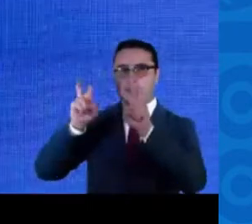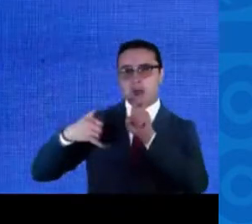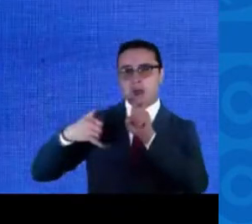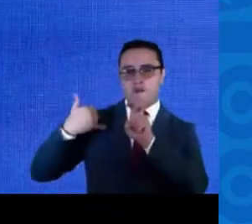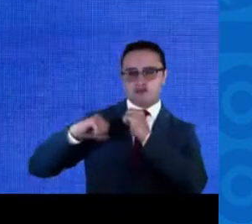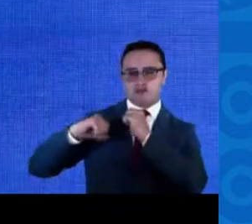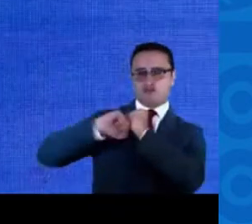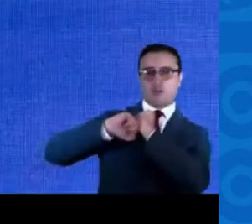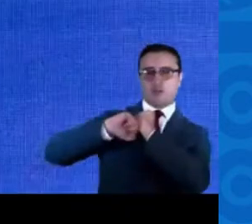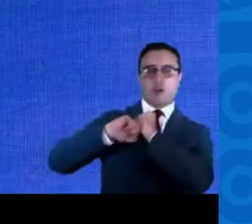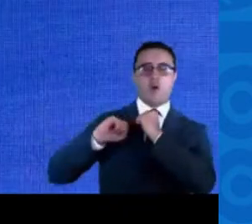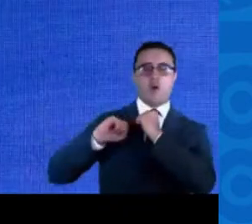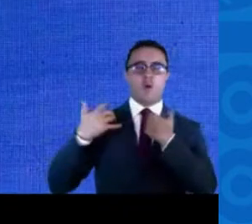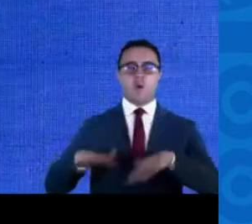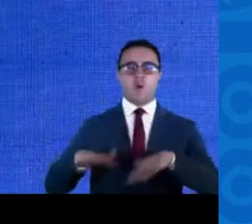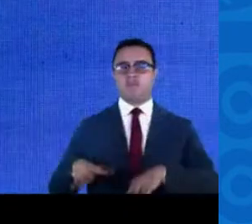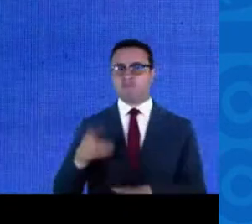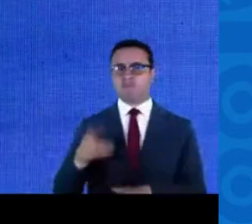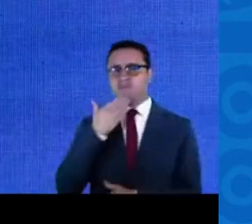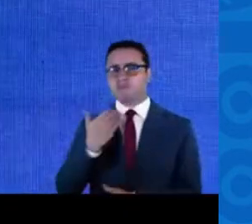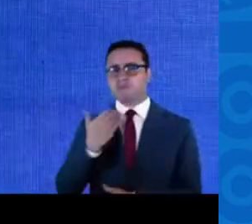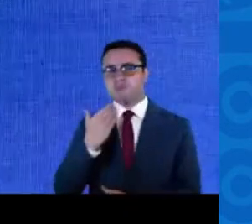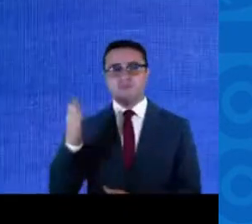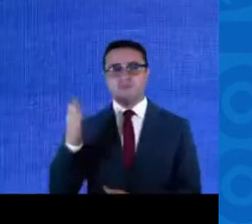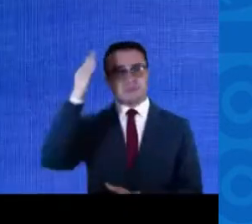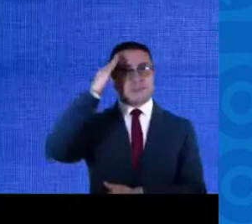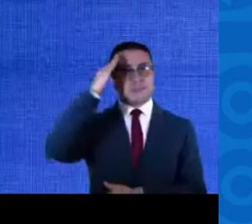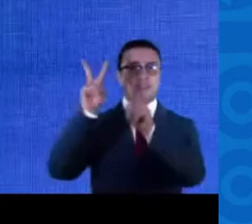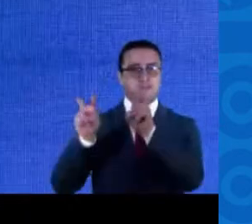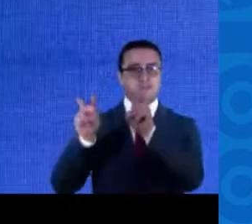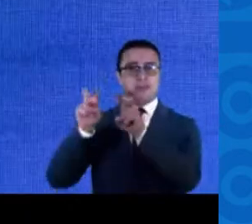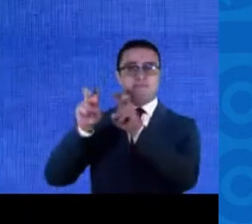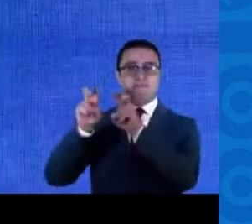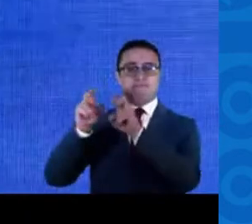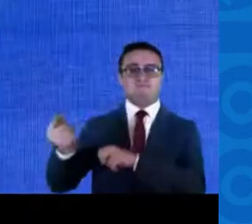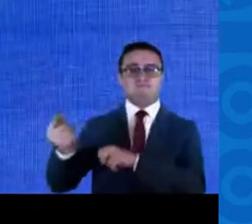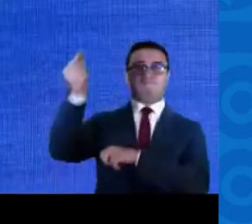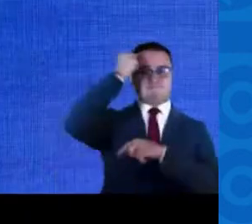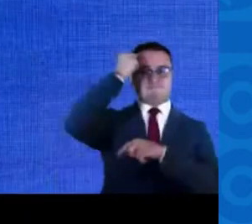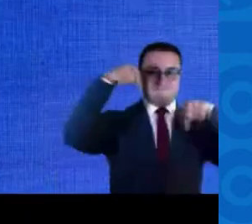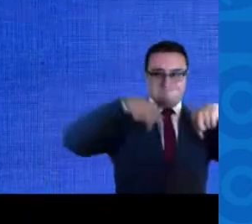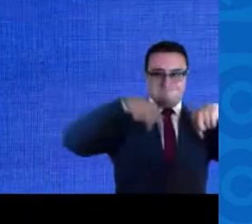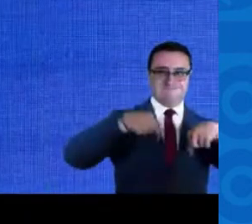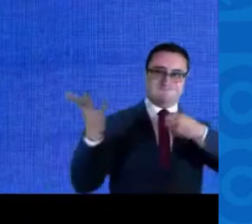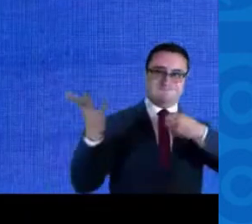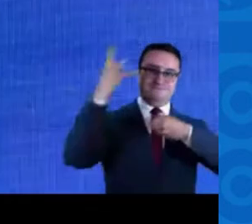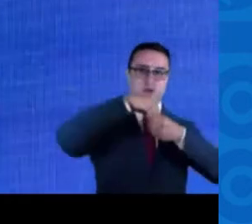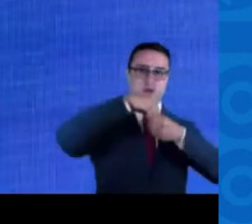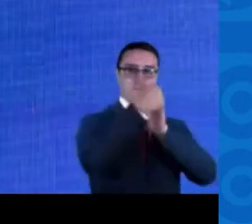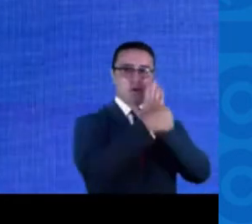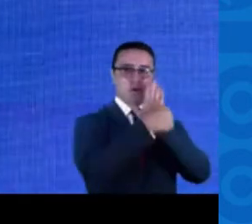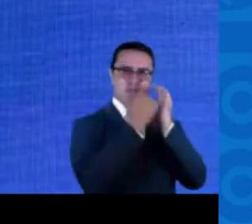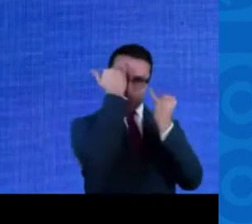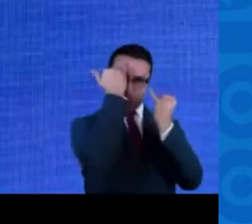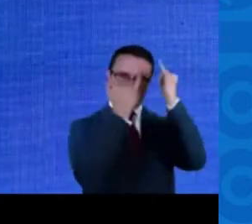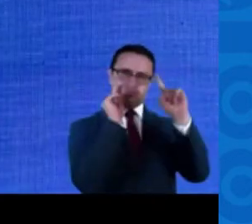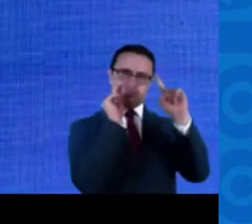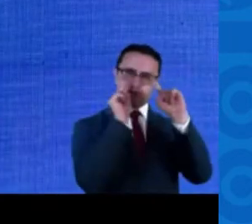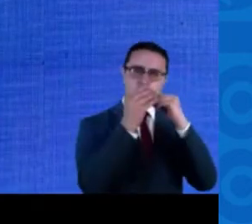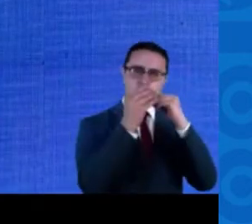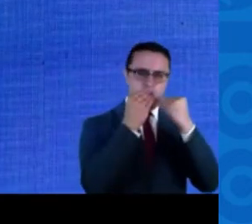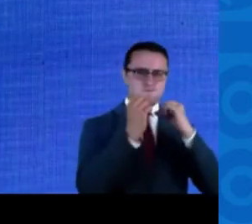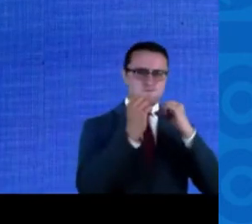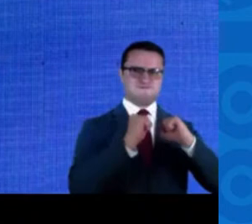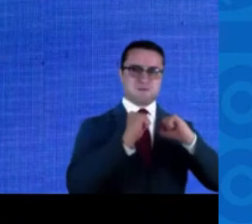You have been also a great partner on youth issues, which is very, very much present in Innovation